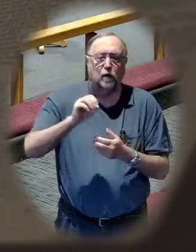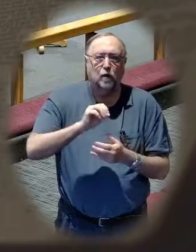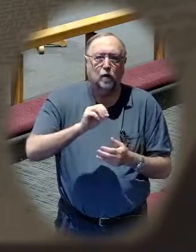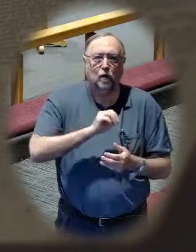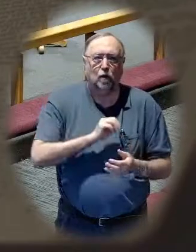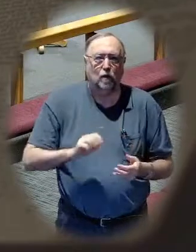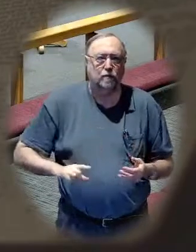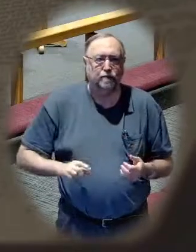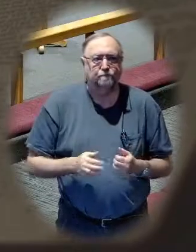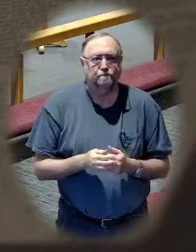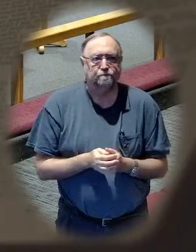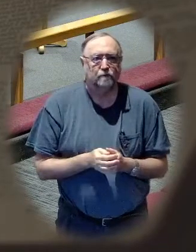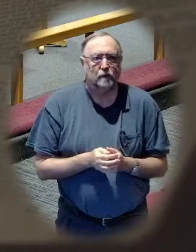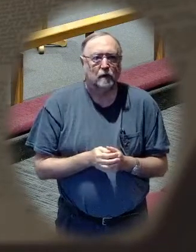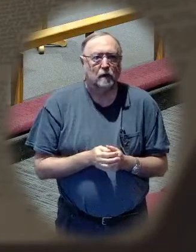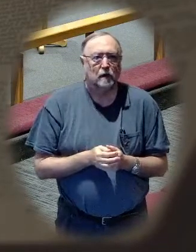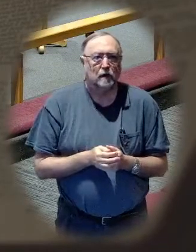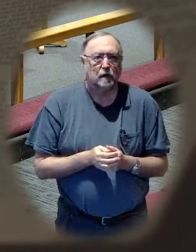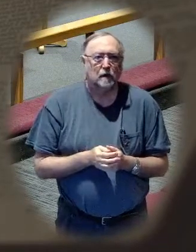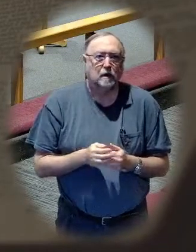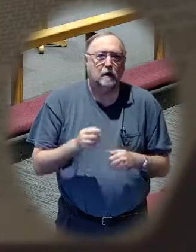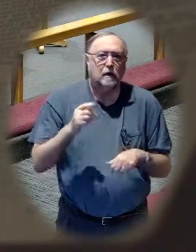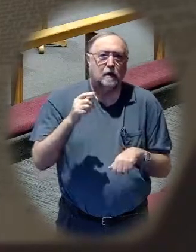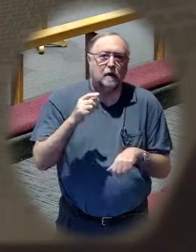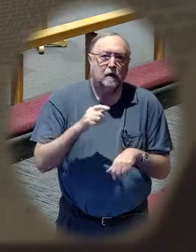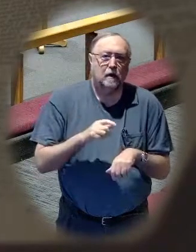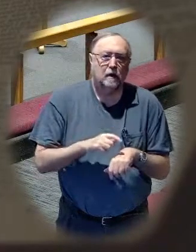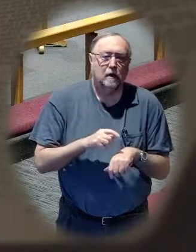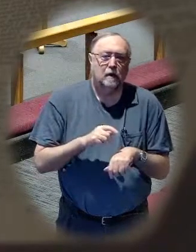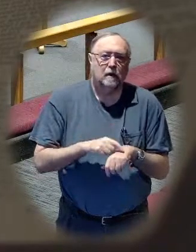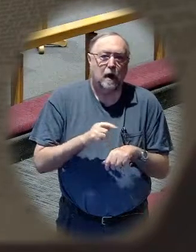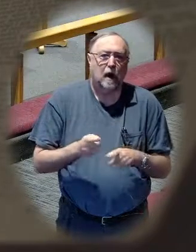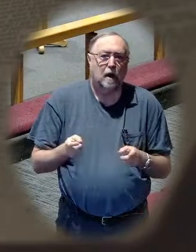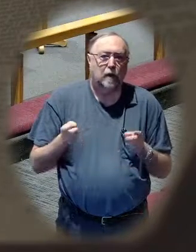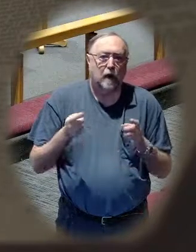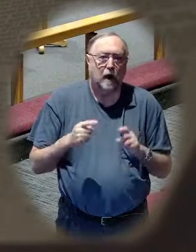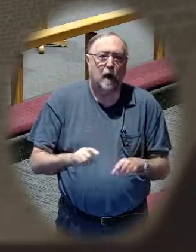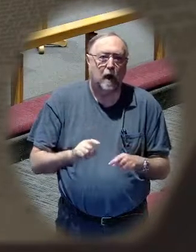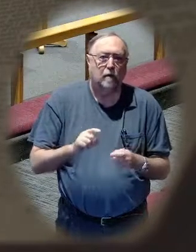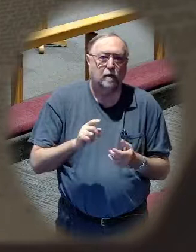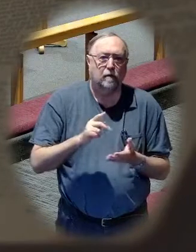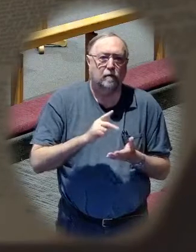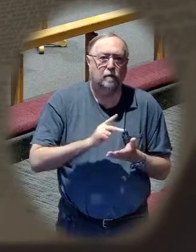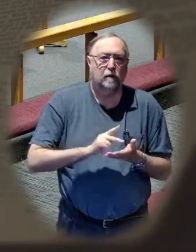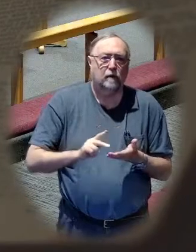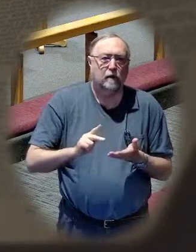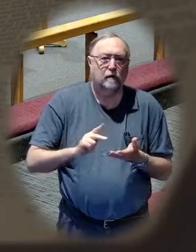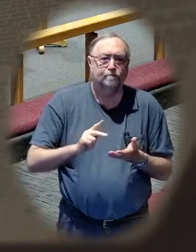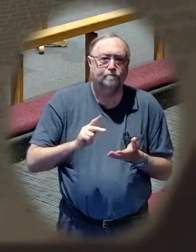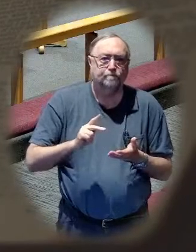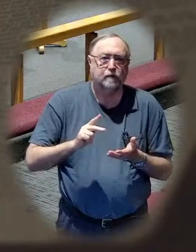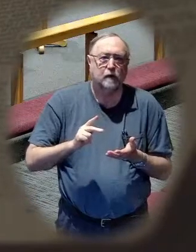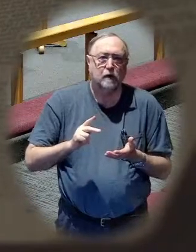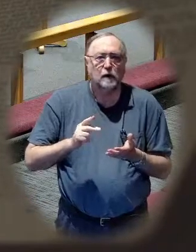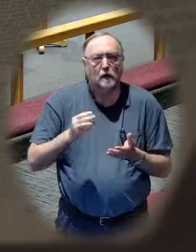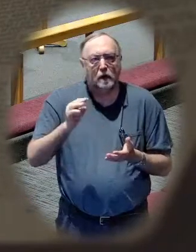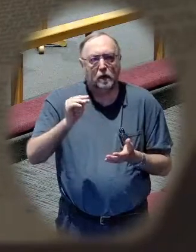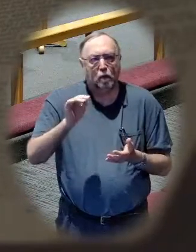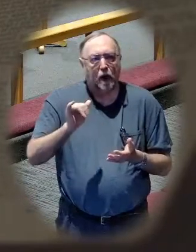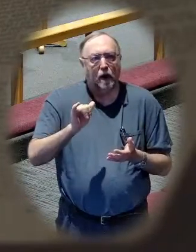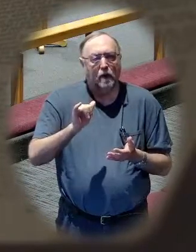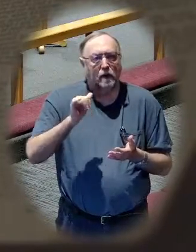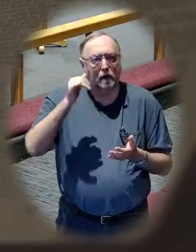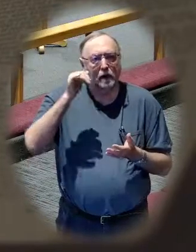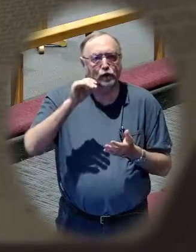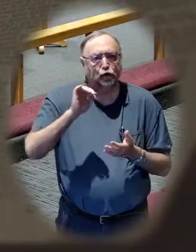When the time came for their purification according to the law of Moses, Mary and Joseph brought Jesus up to Jerusalem